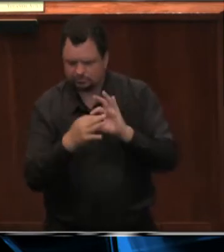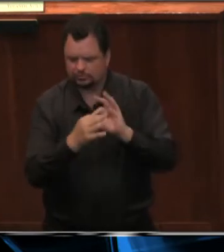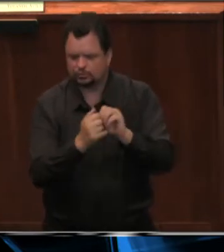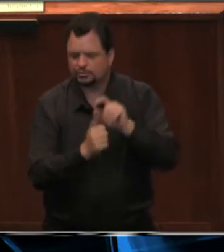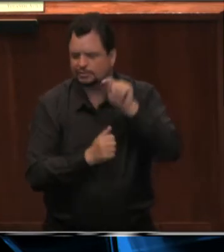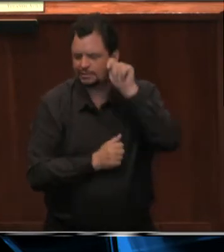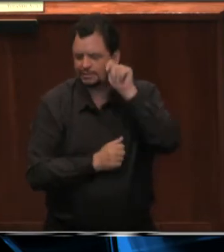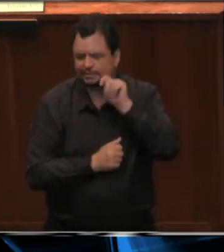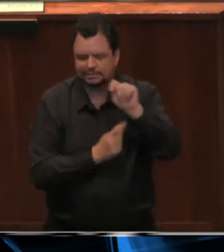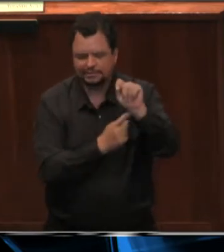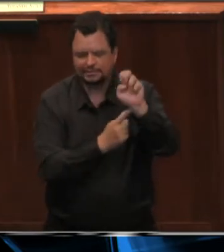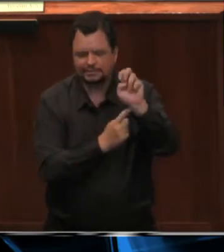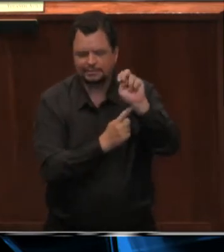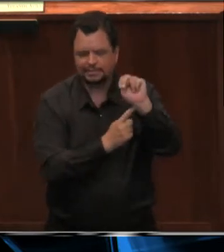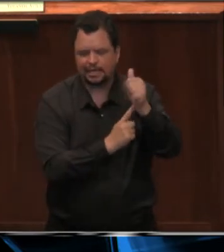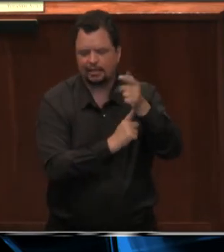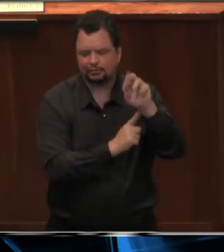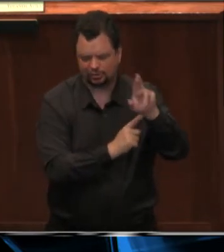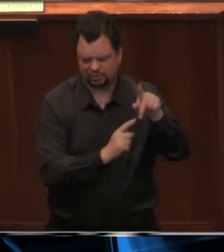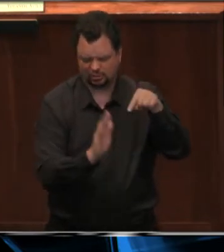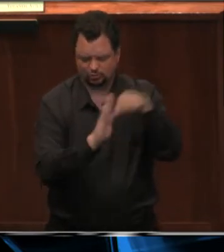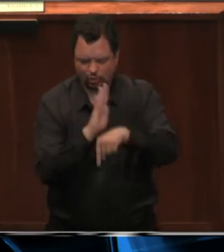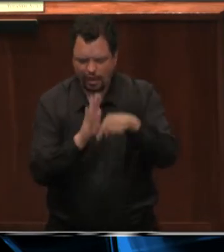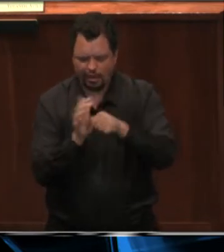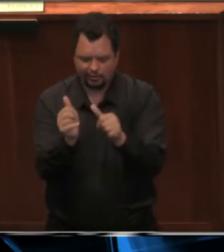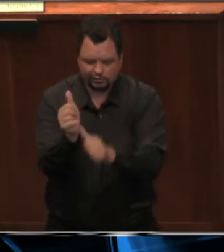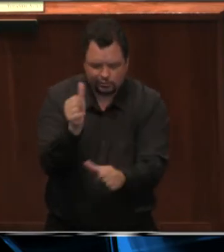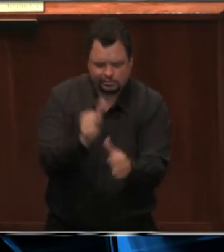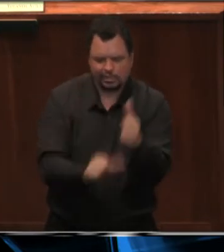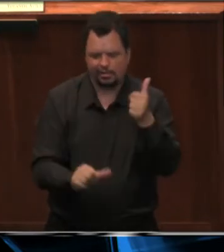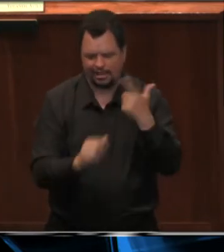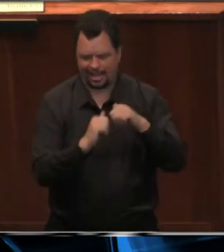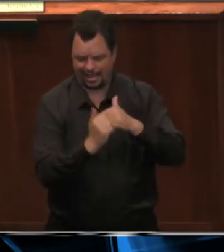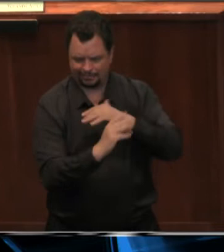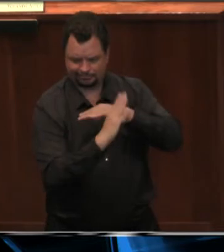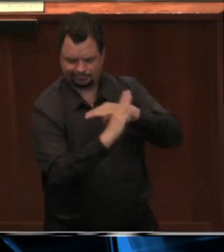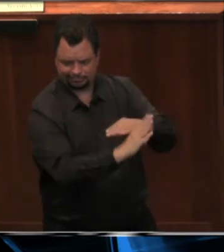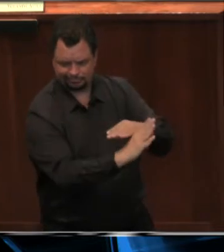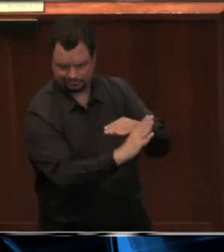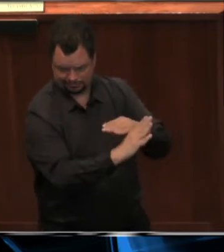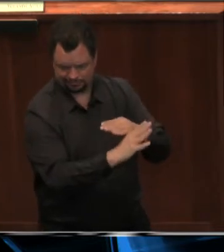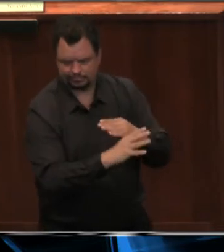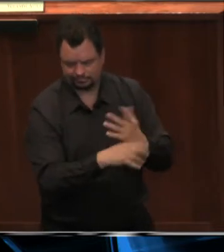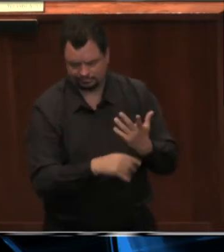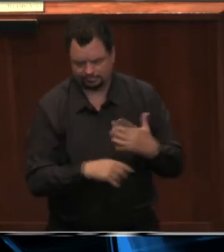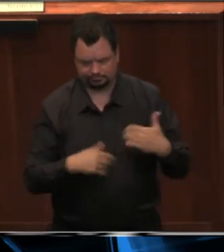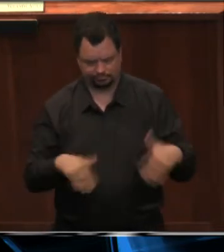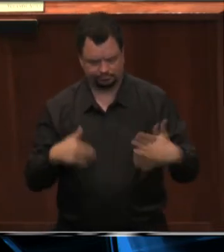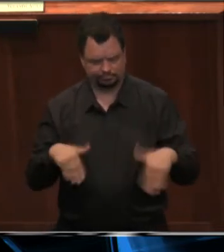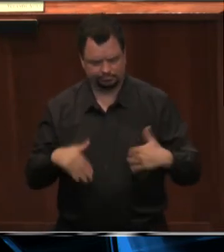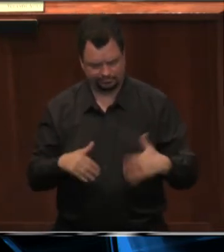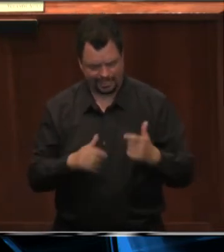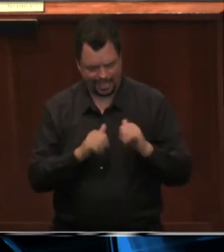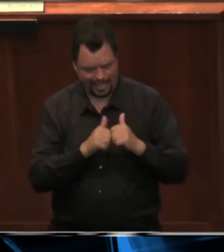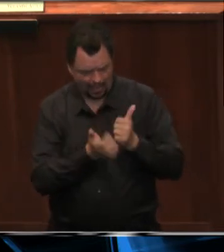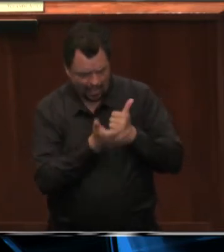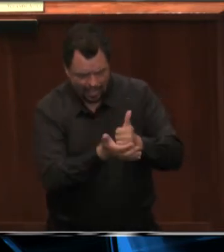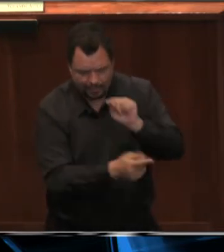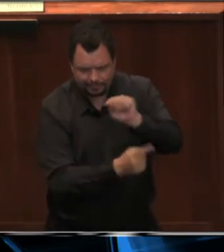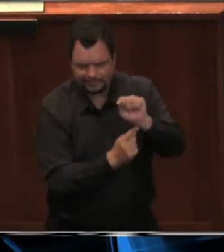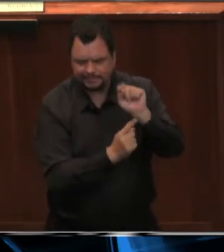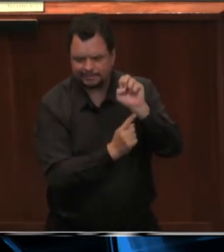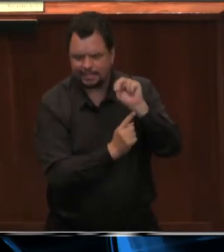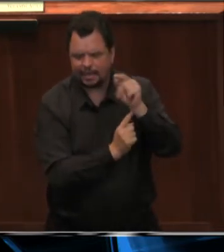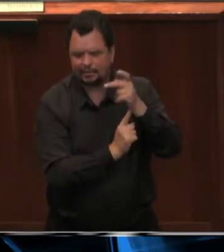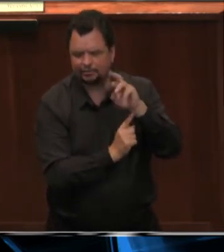has responded in a big way as it relates to mobilizing some of her young adults and helping us be creative, and this